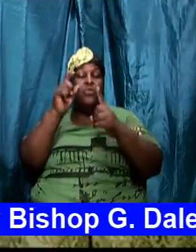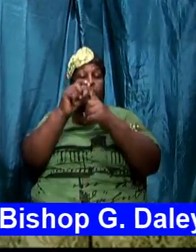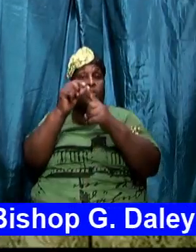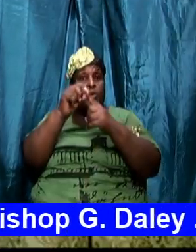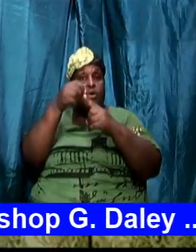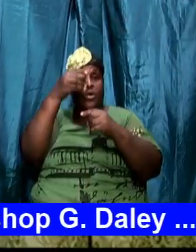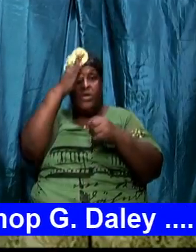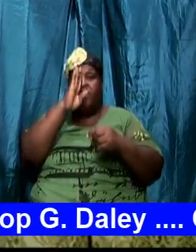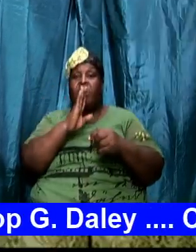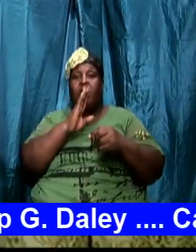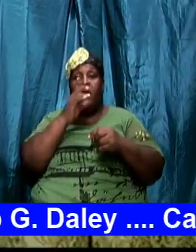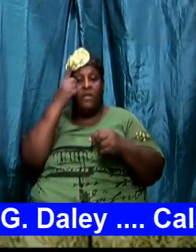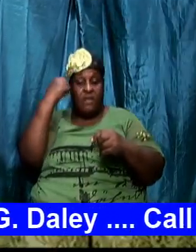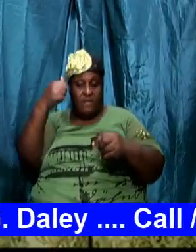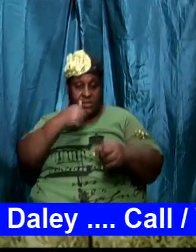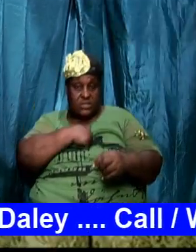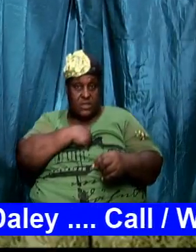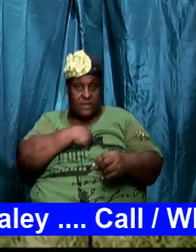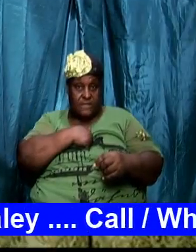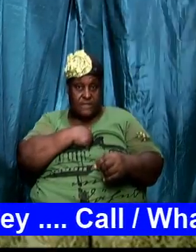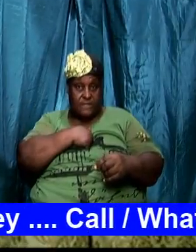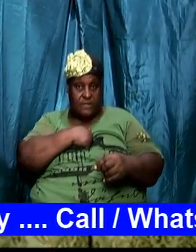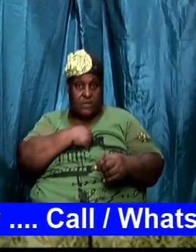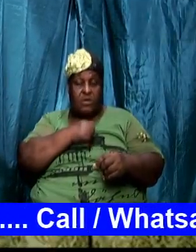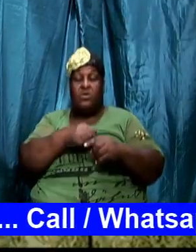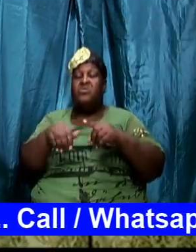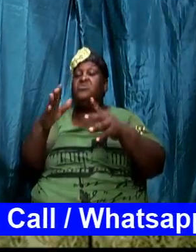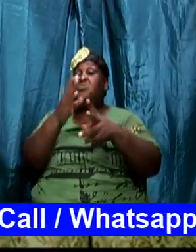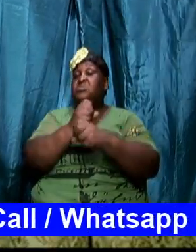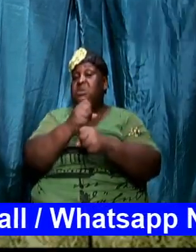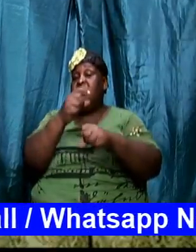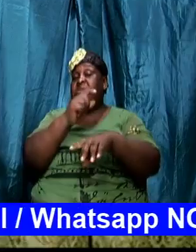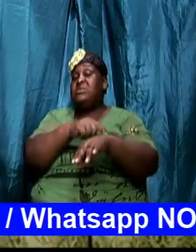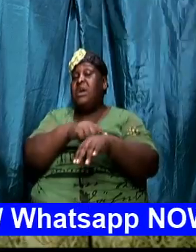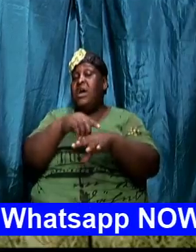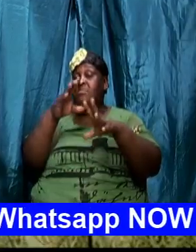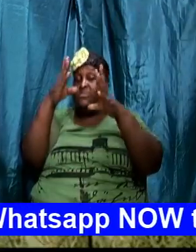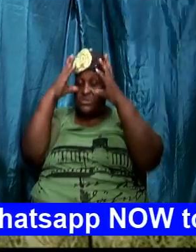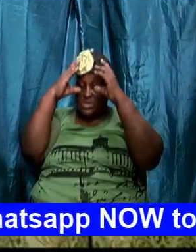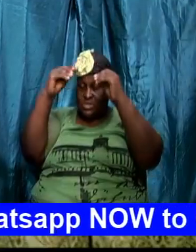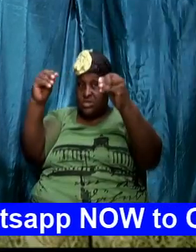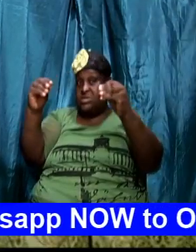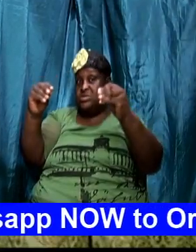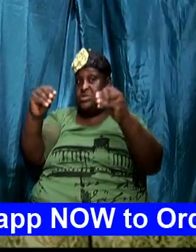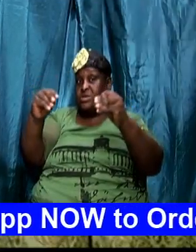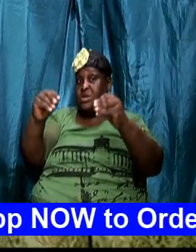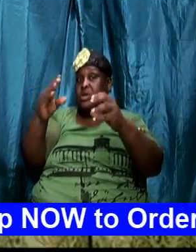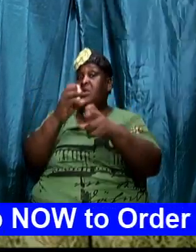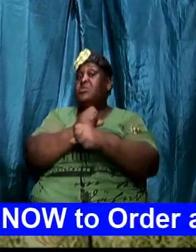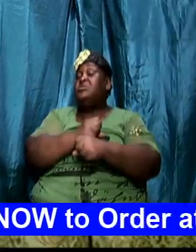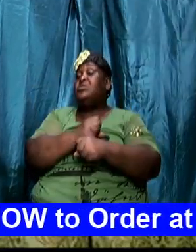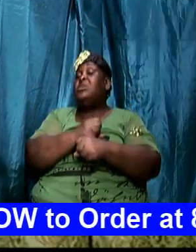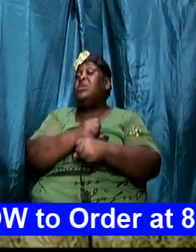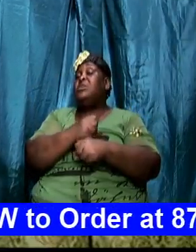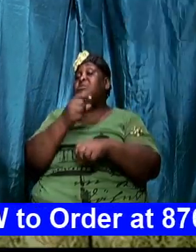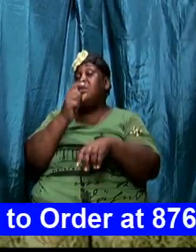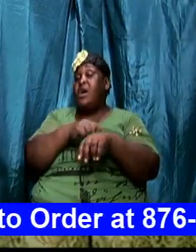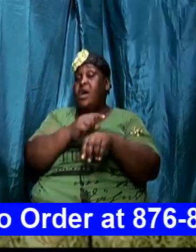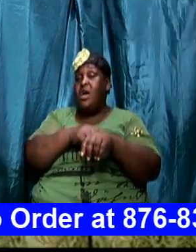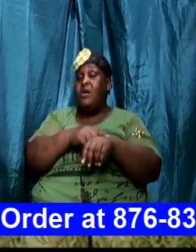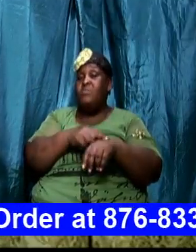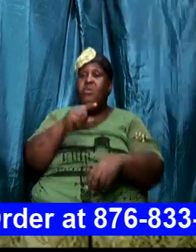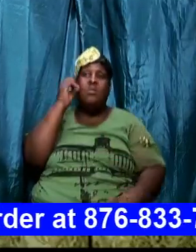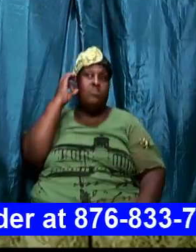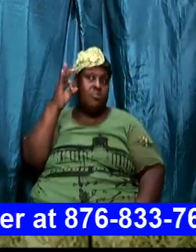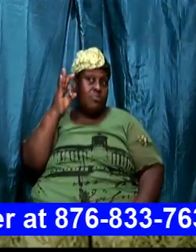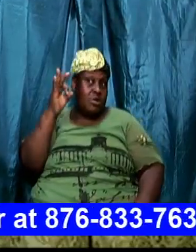for ourselves. So we take the time and we teach. We take the time and we present so that all of us